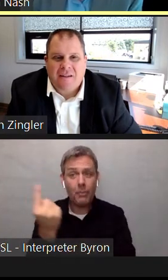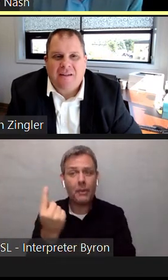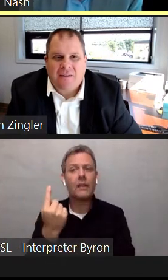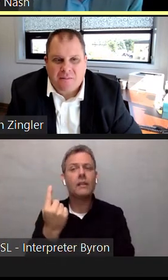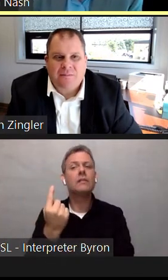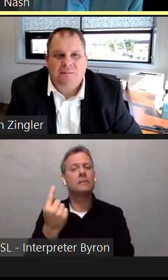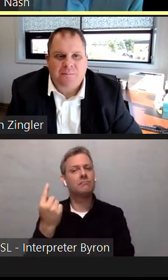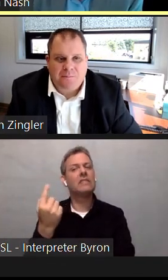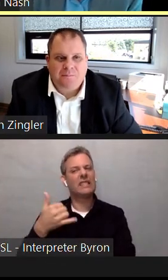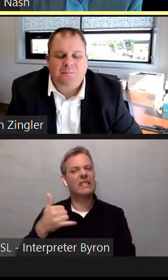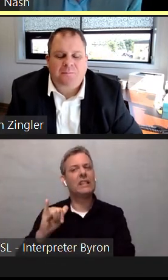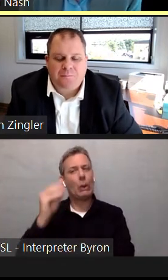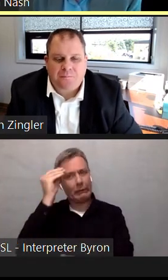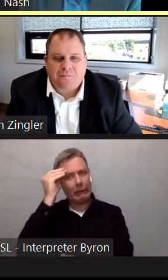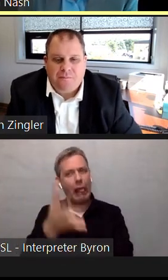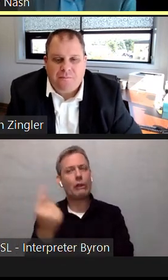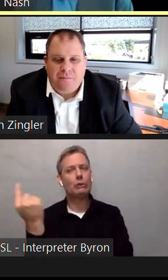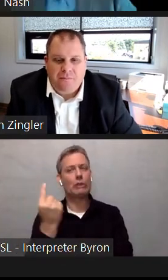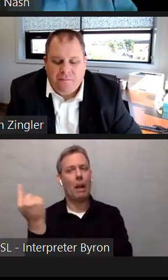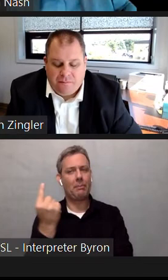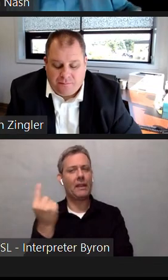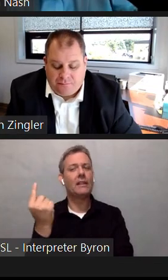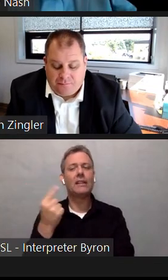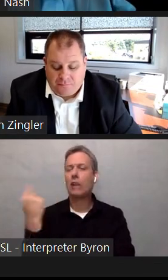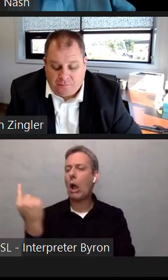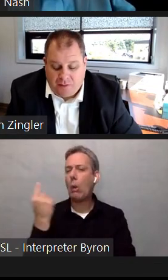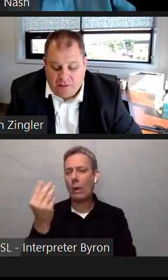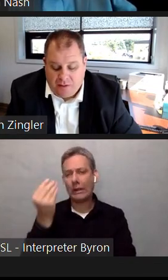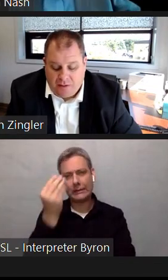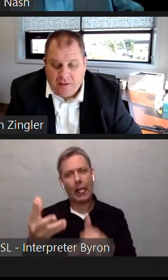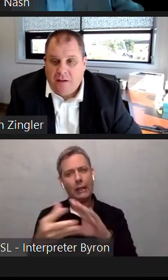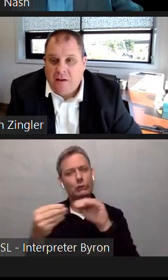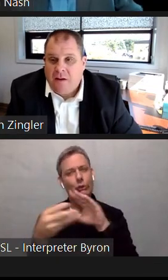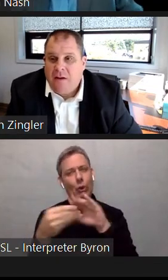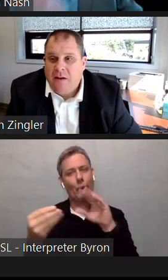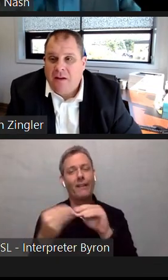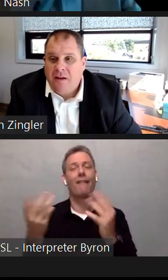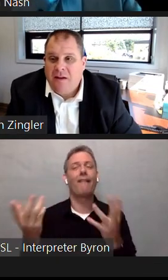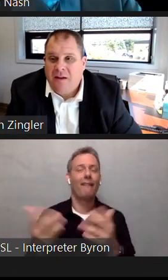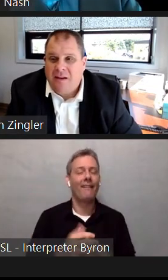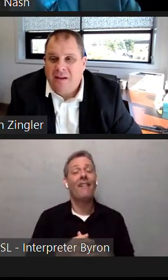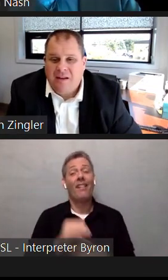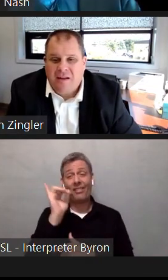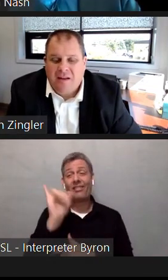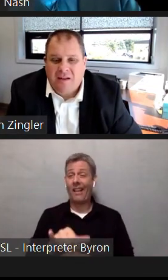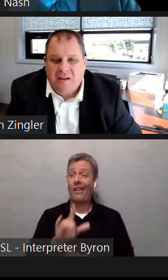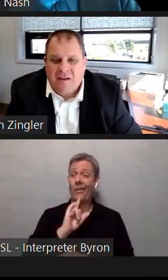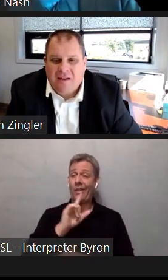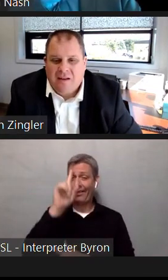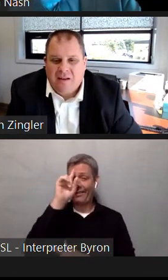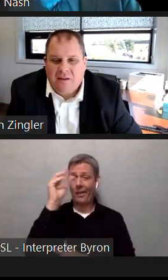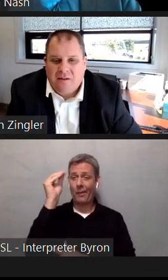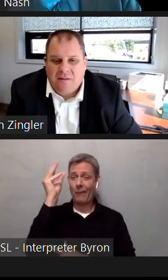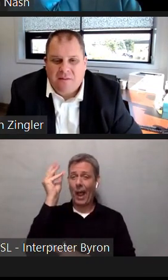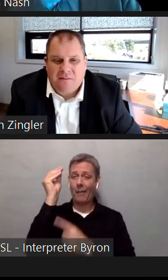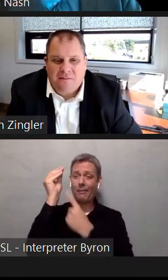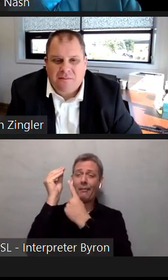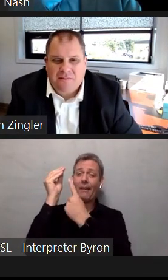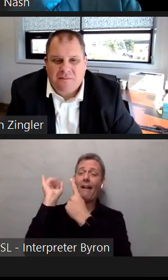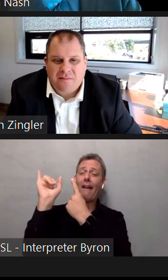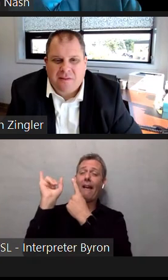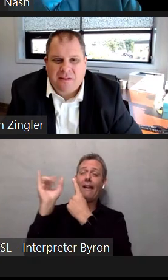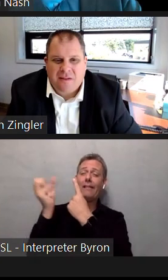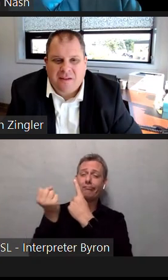if it's not the right data. And that was particularly helpful. And I think the realization, the light bulb that turned on for